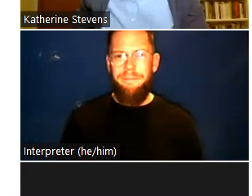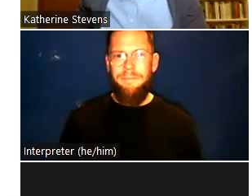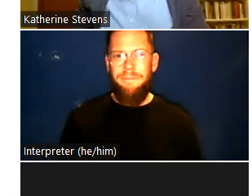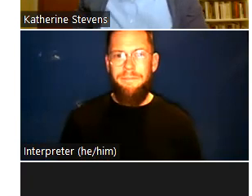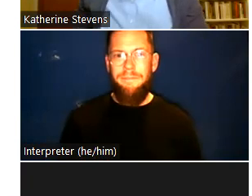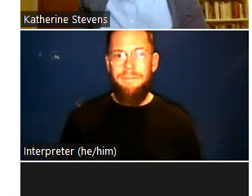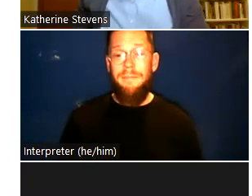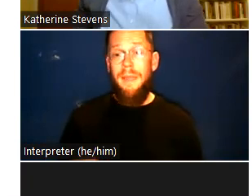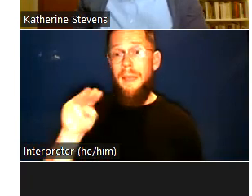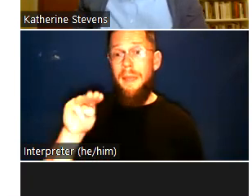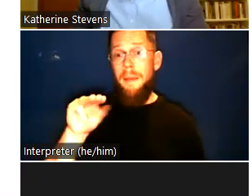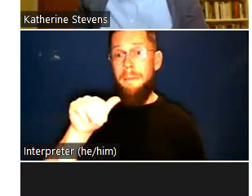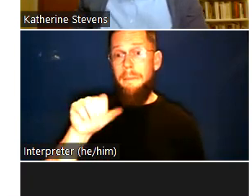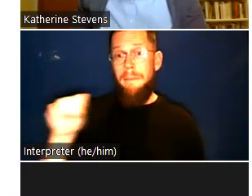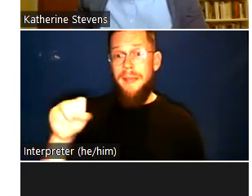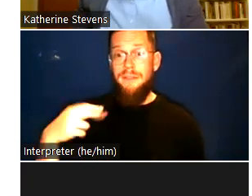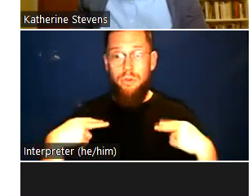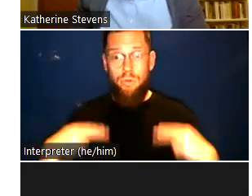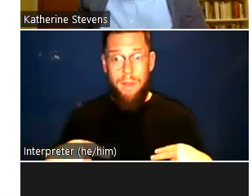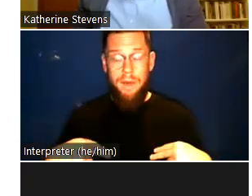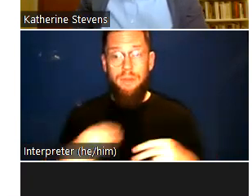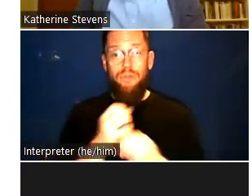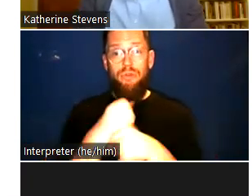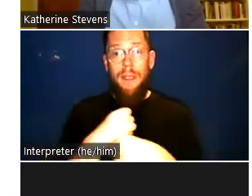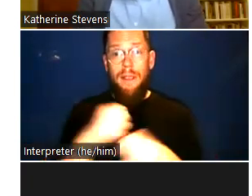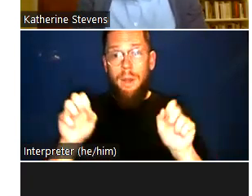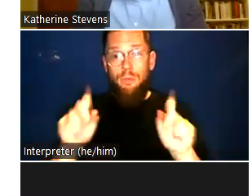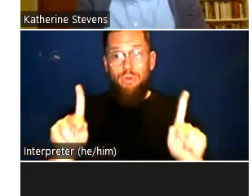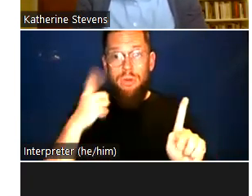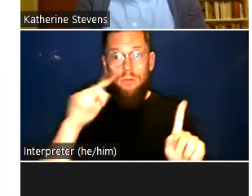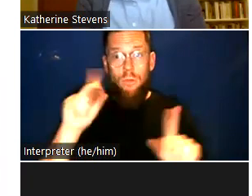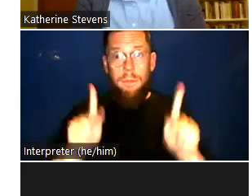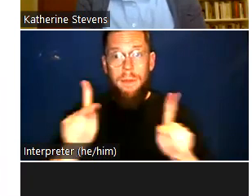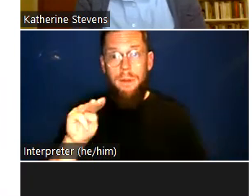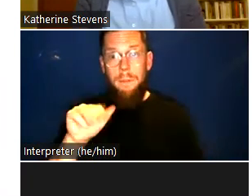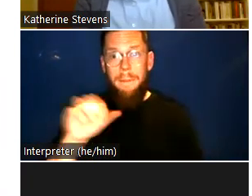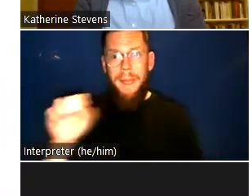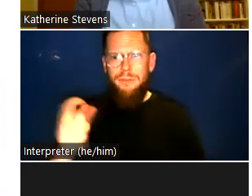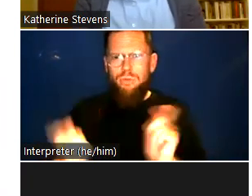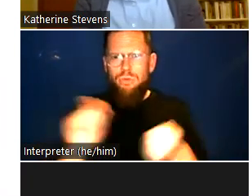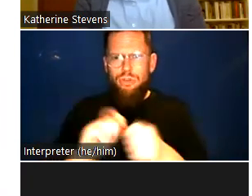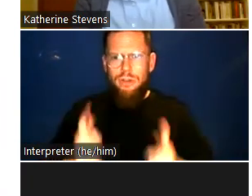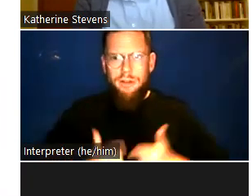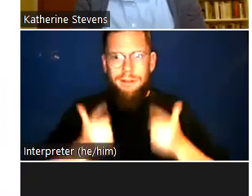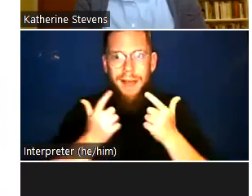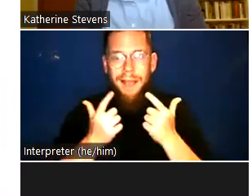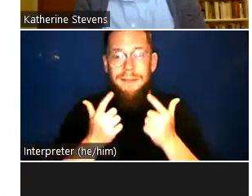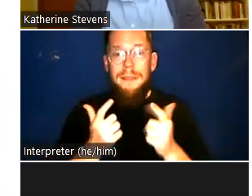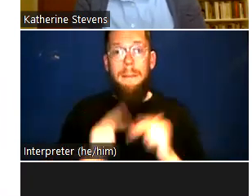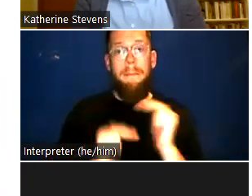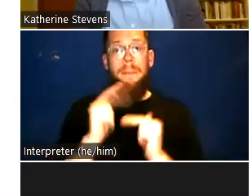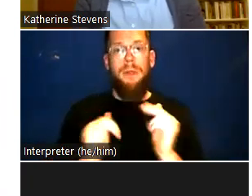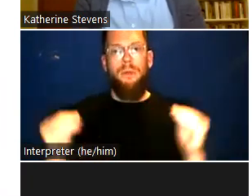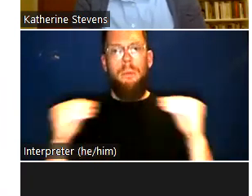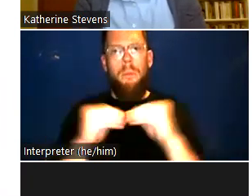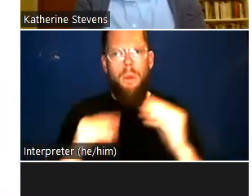Mass Humanities creates opportunities for the people of Massachusetts to transform their lives and build a more equitable commonwealth through